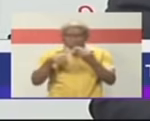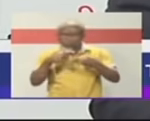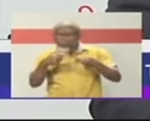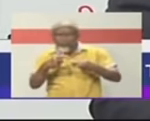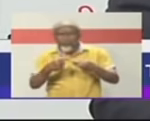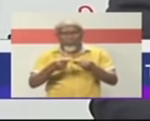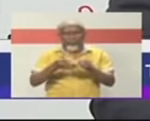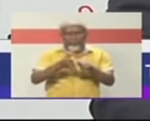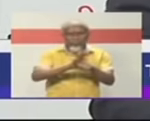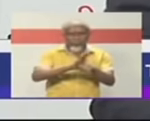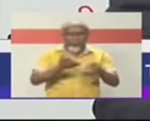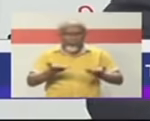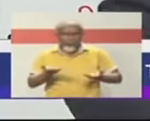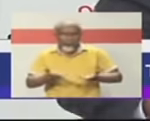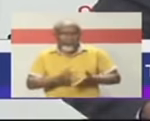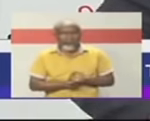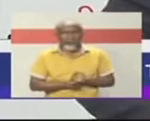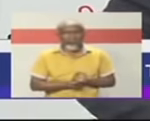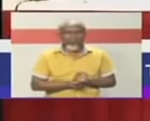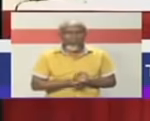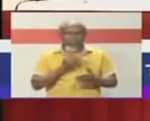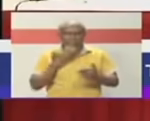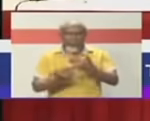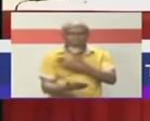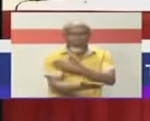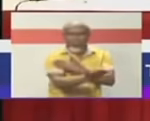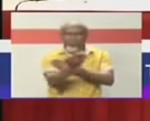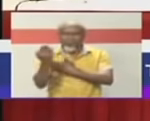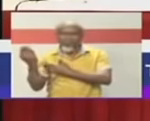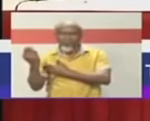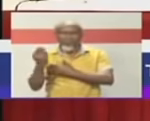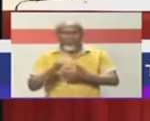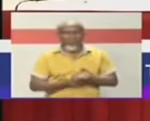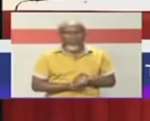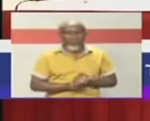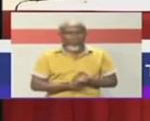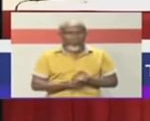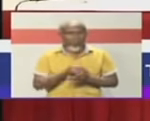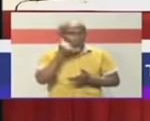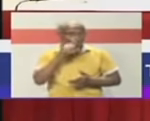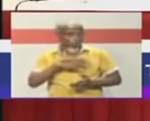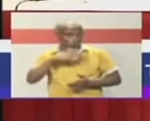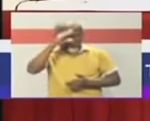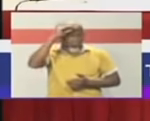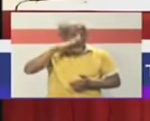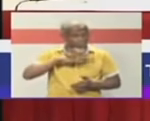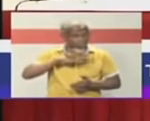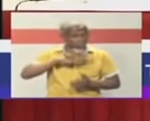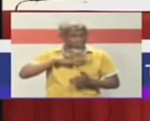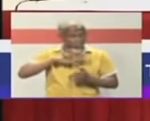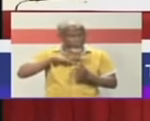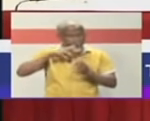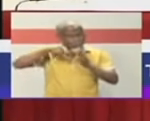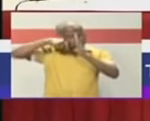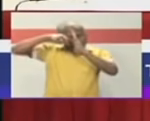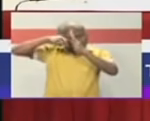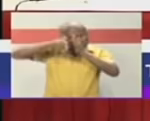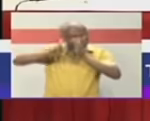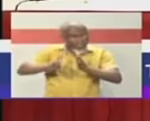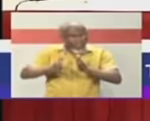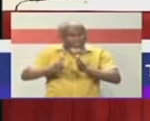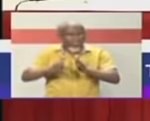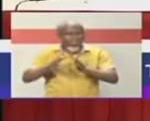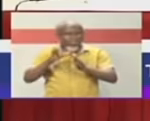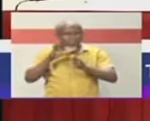response. Thank you very much, Al. Good morning to all. Ladies and gentlemen of the media and the public that is